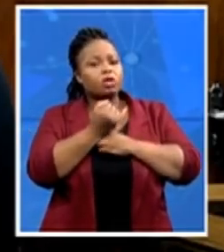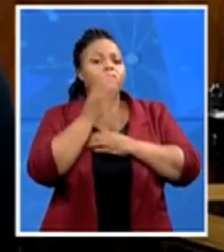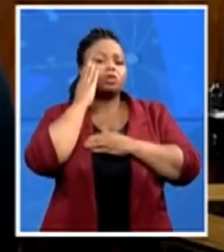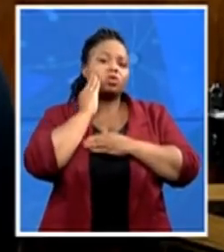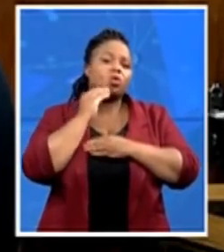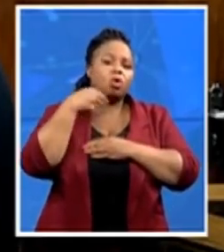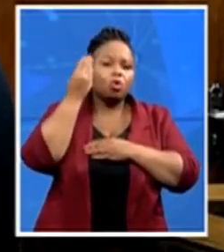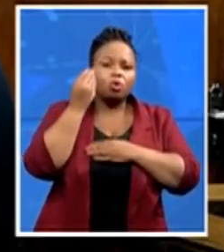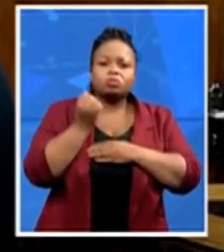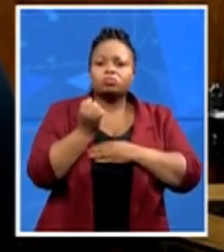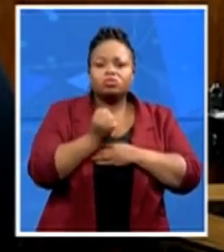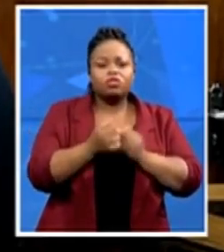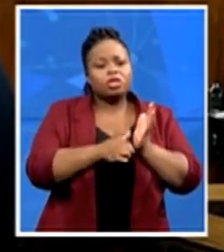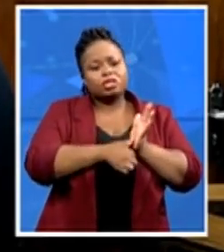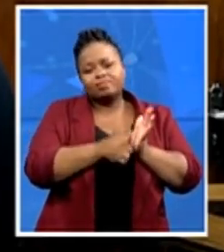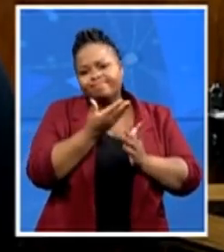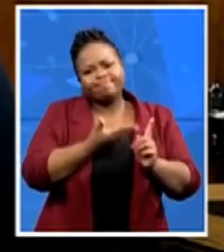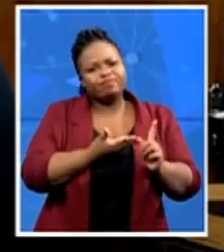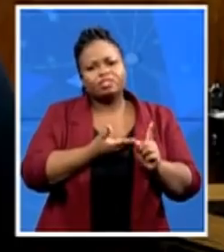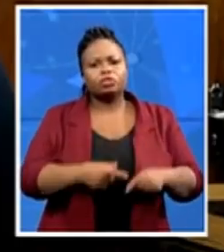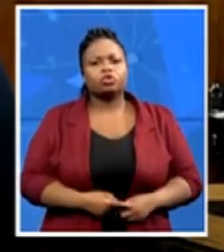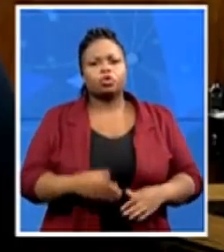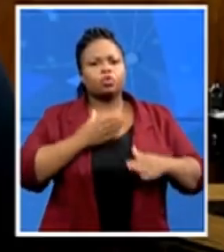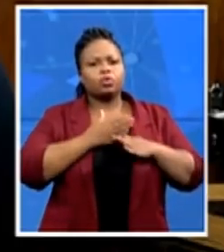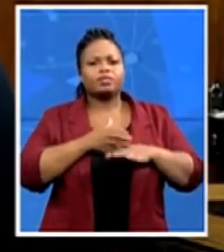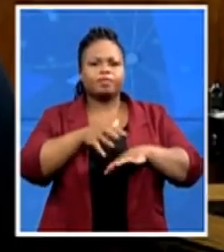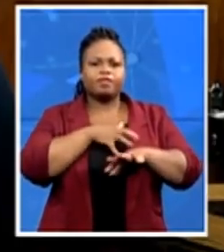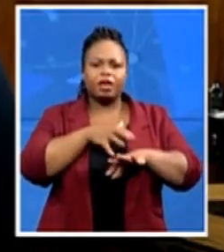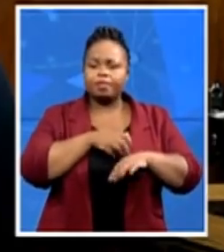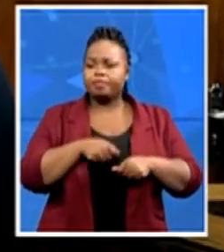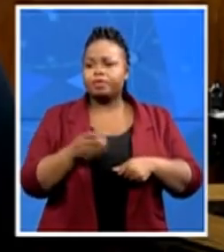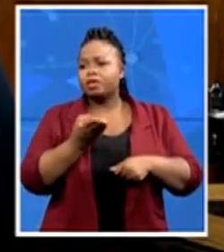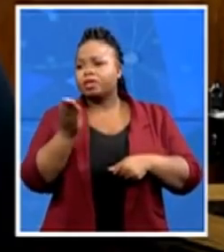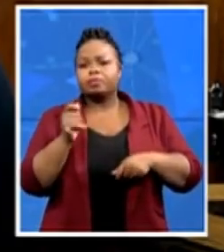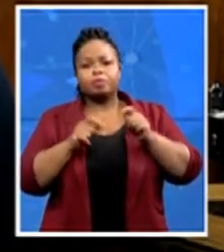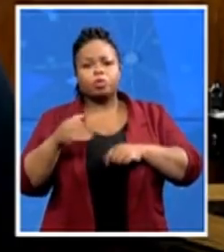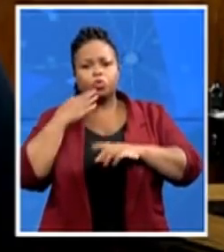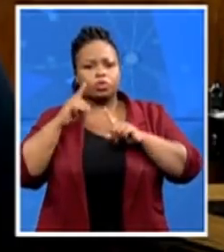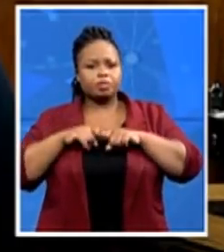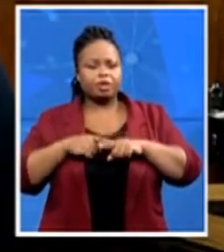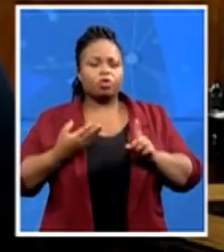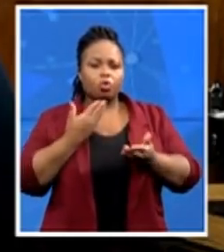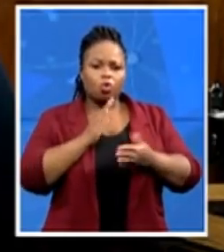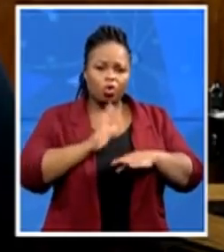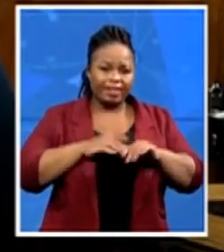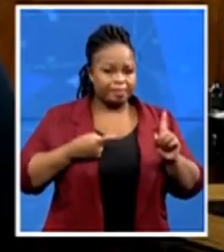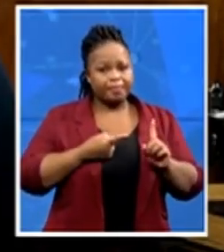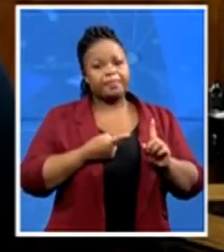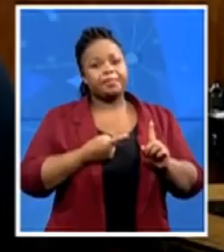works farms, he has people who are dependent on him, families, income.